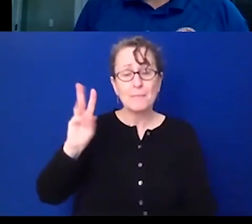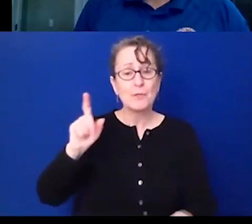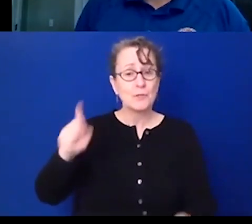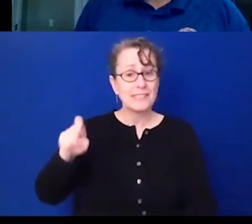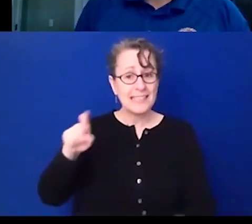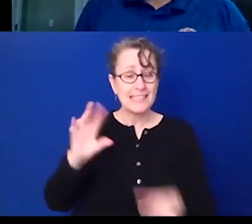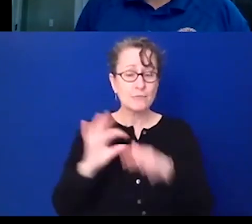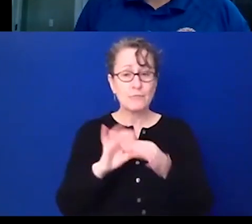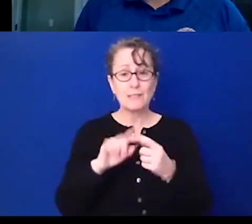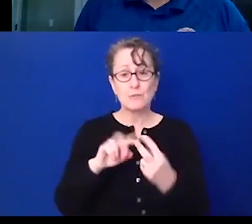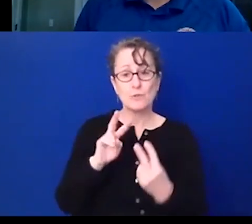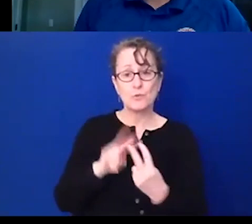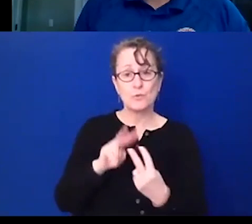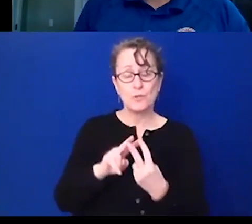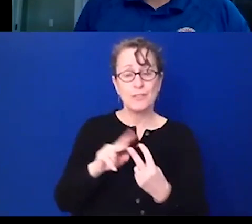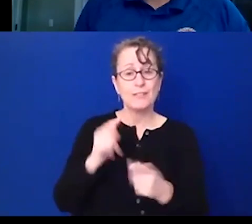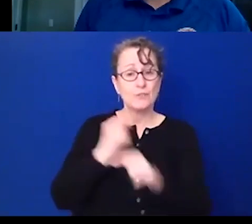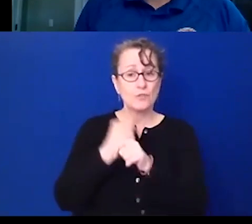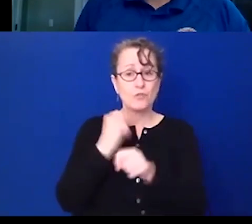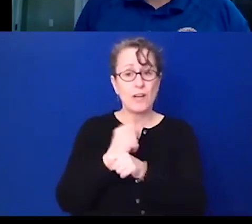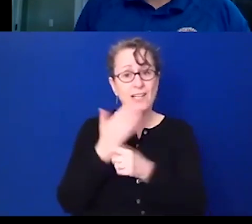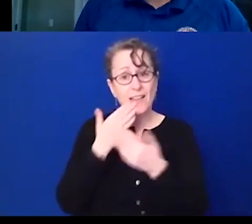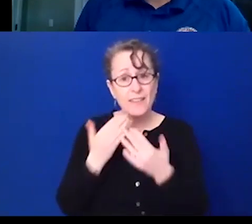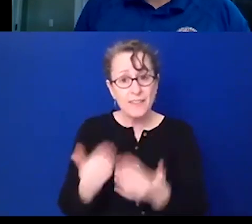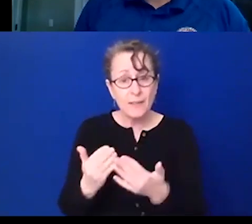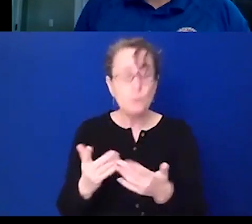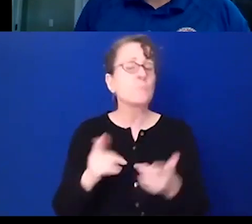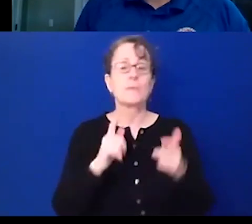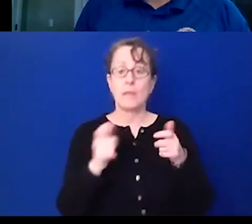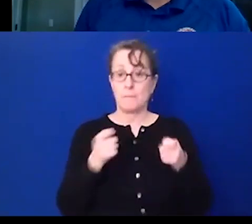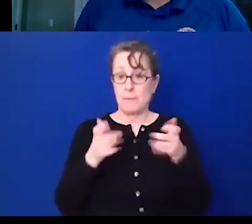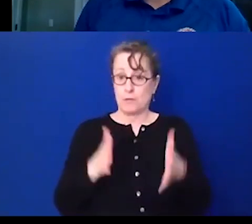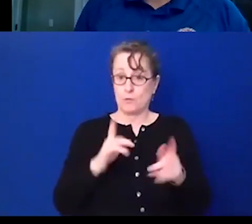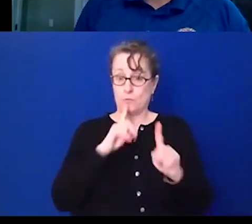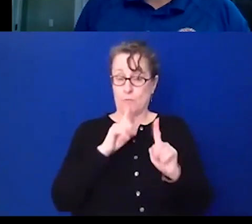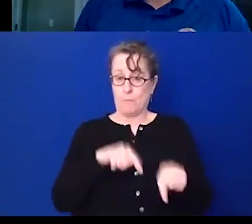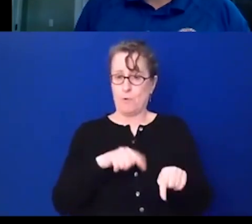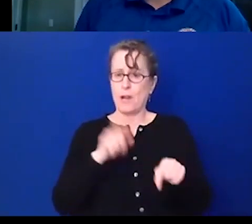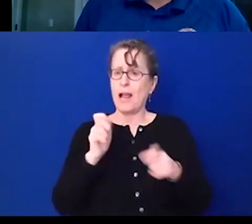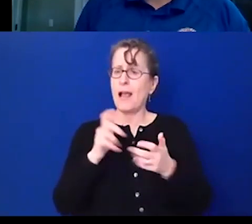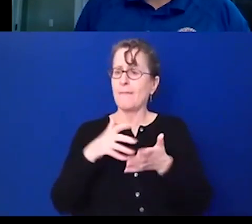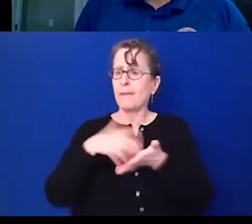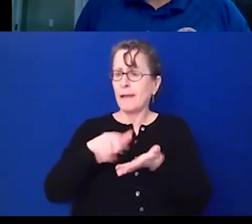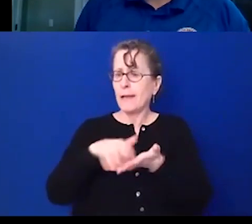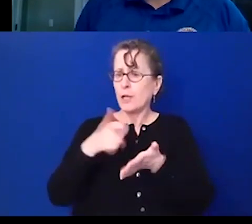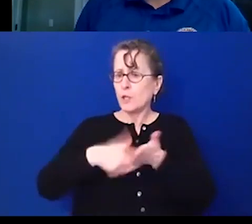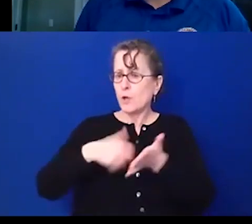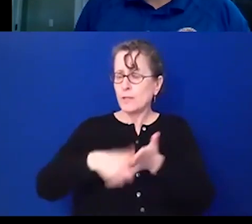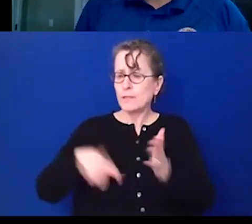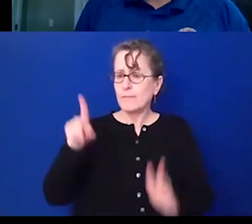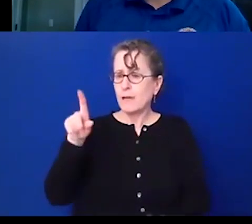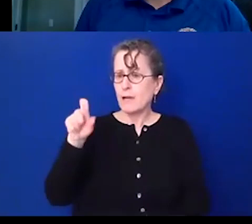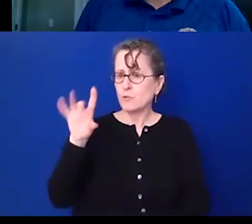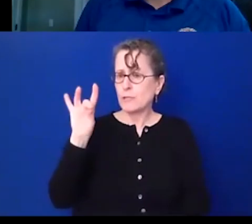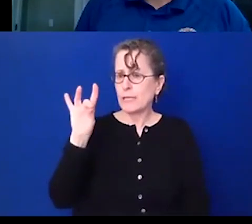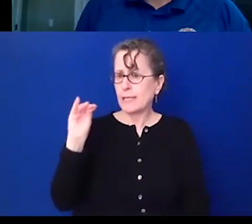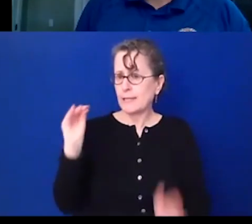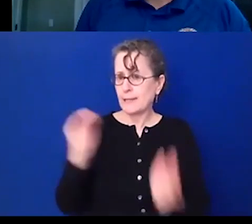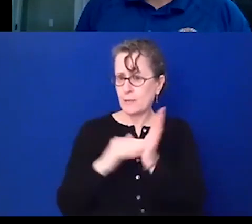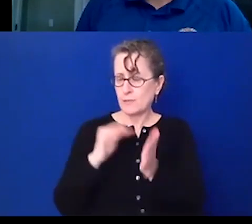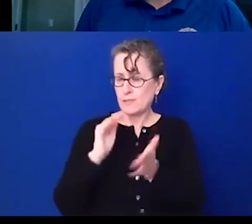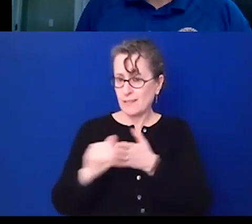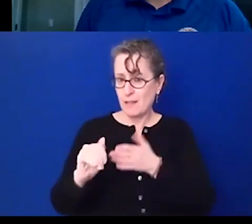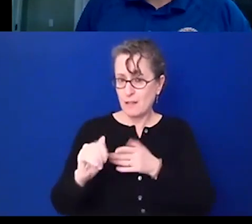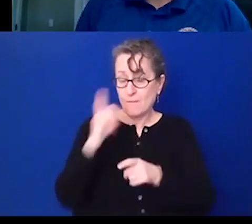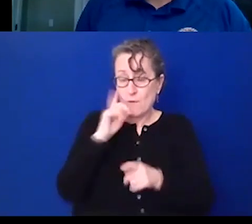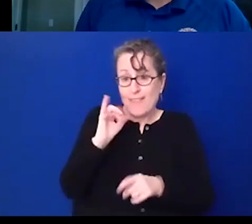truck. I'm hoping you can explain, in the manager's report, there was an estimated cost of $180,000 for this specific